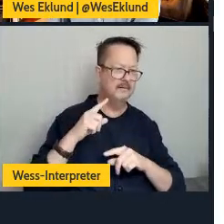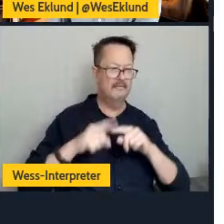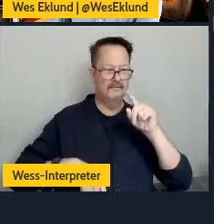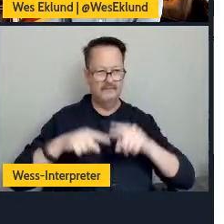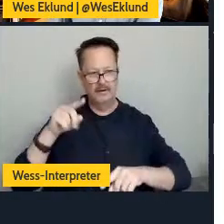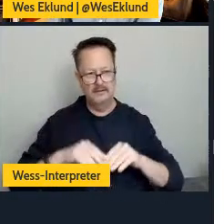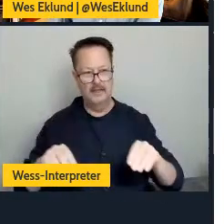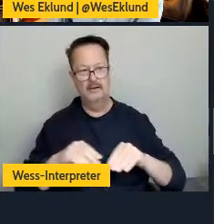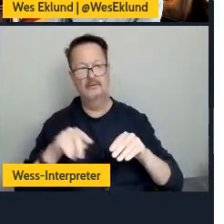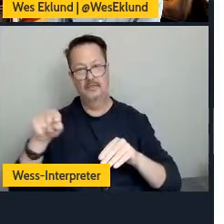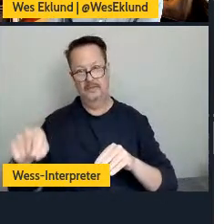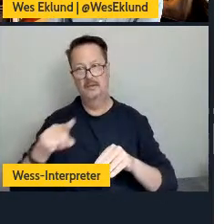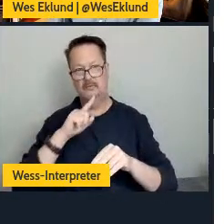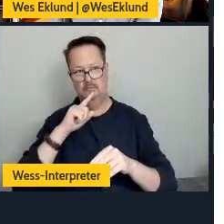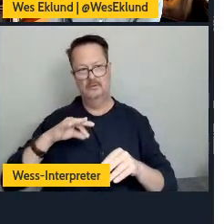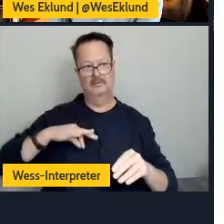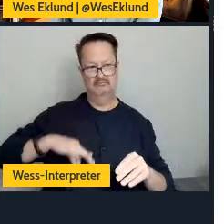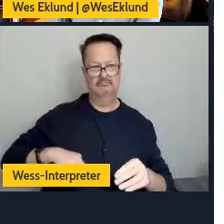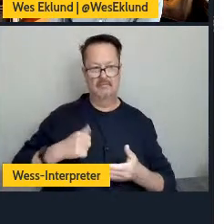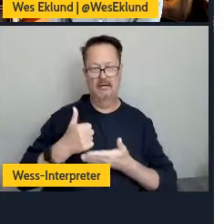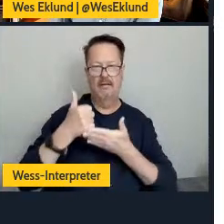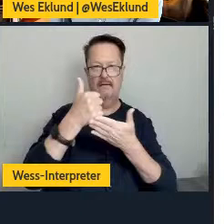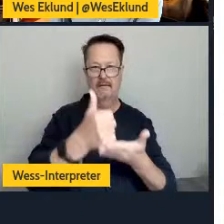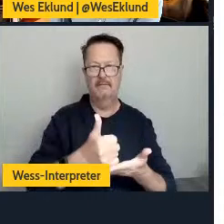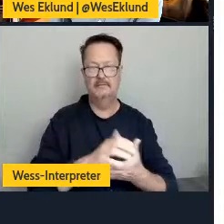really be helpful here.